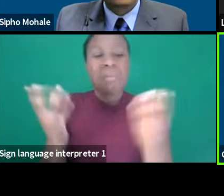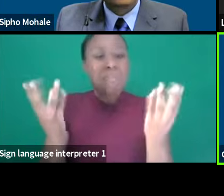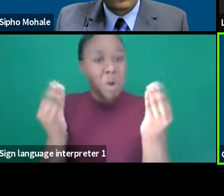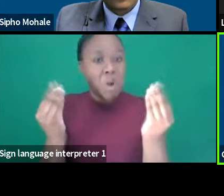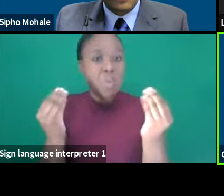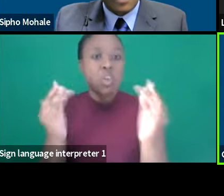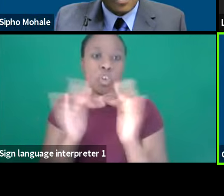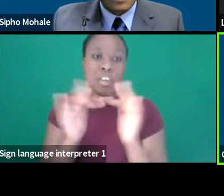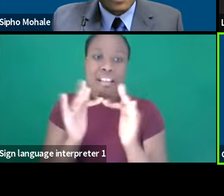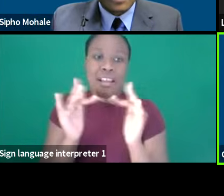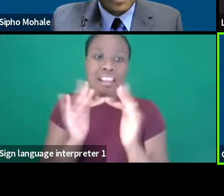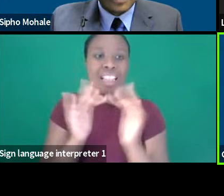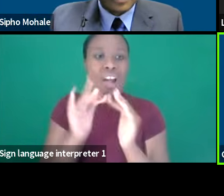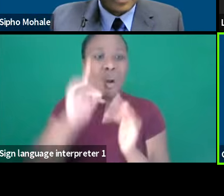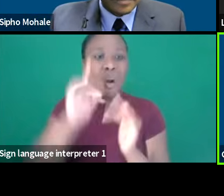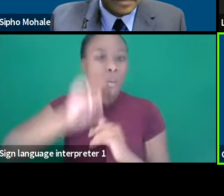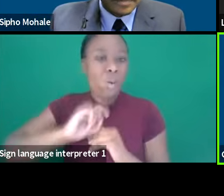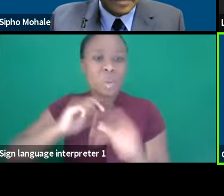date.